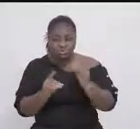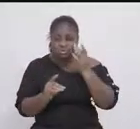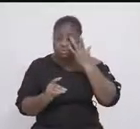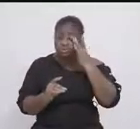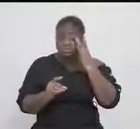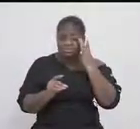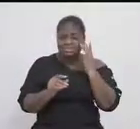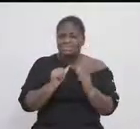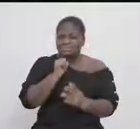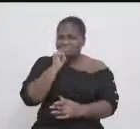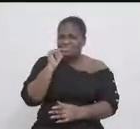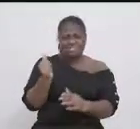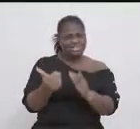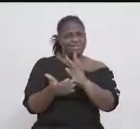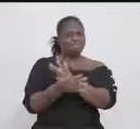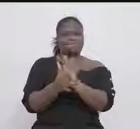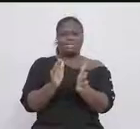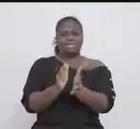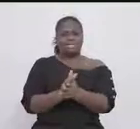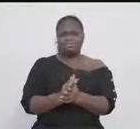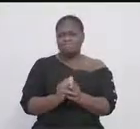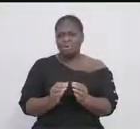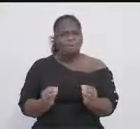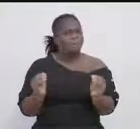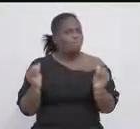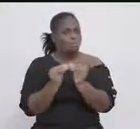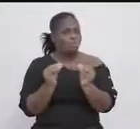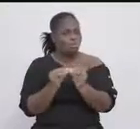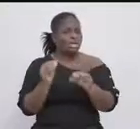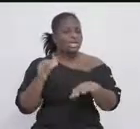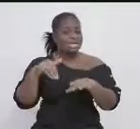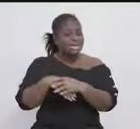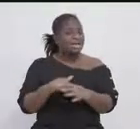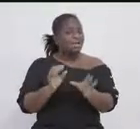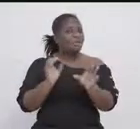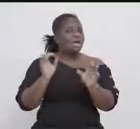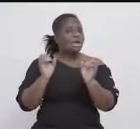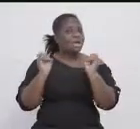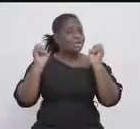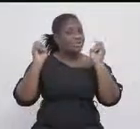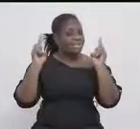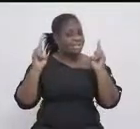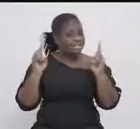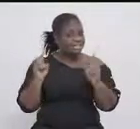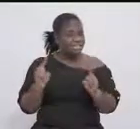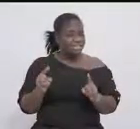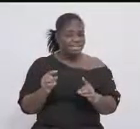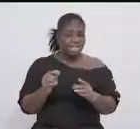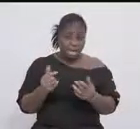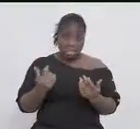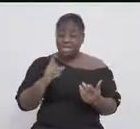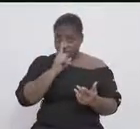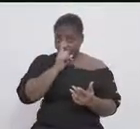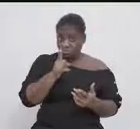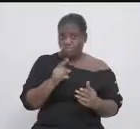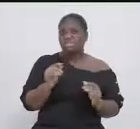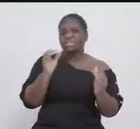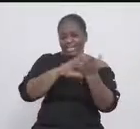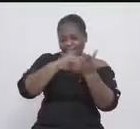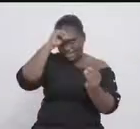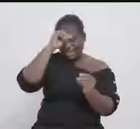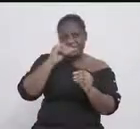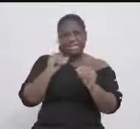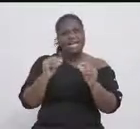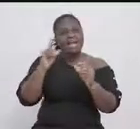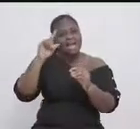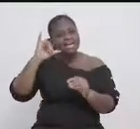It doesn't seem to have become a mainstream in our educational sector yet, even though they do learn ICT. I wonder why that's